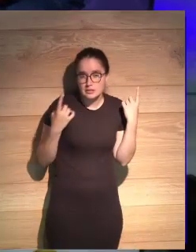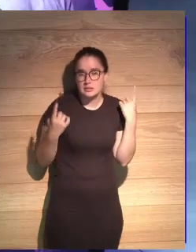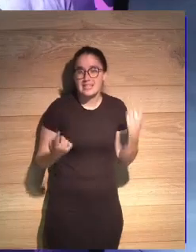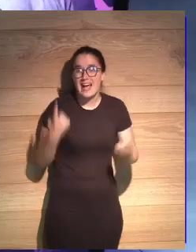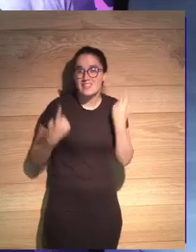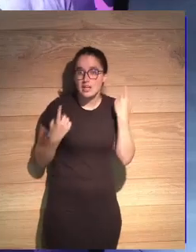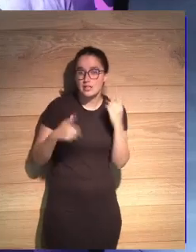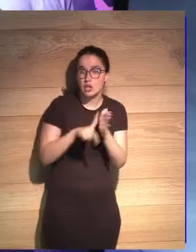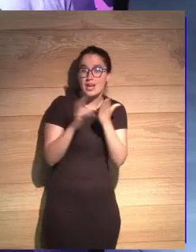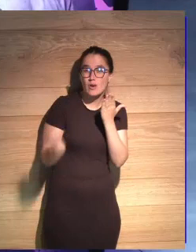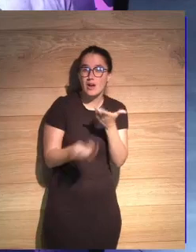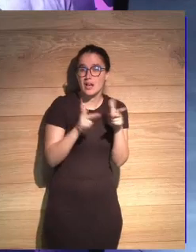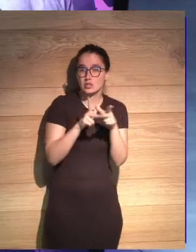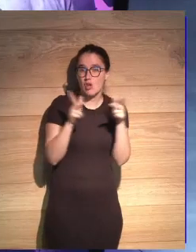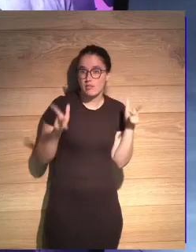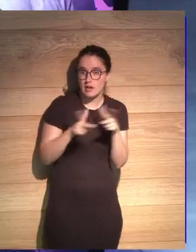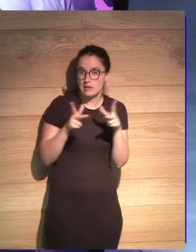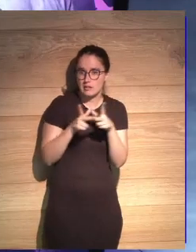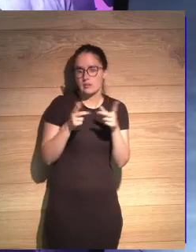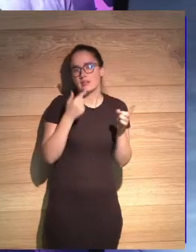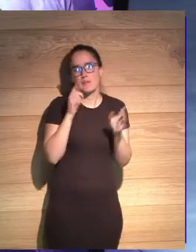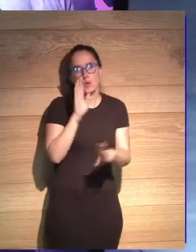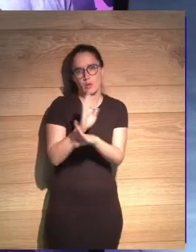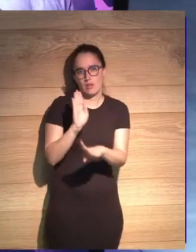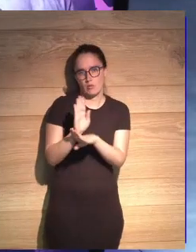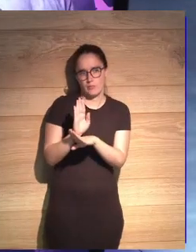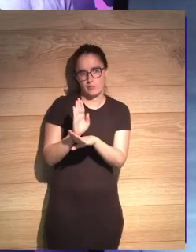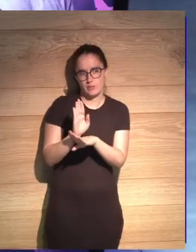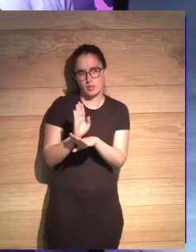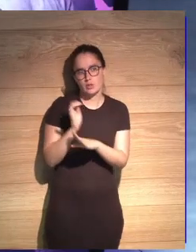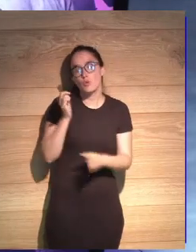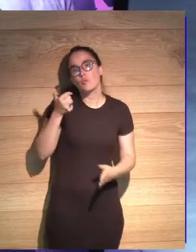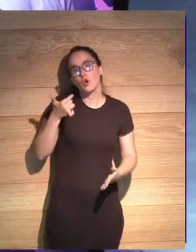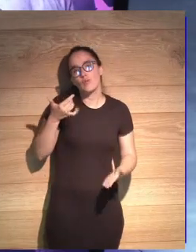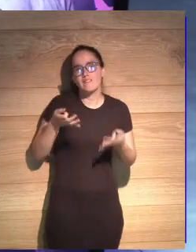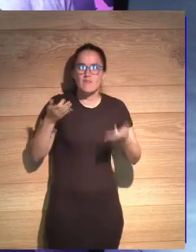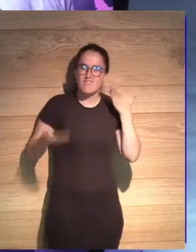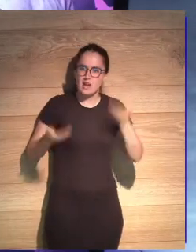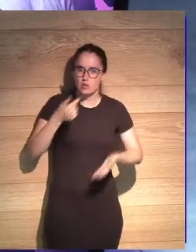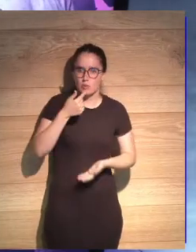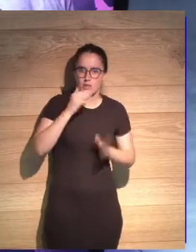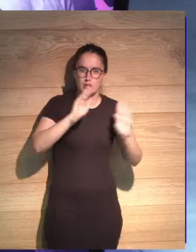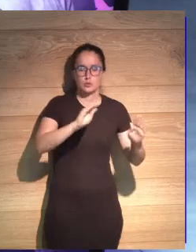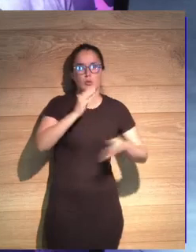Well, there's also many people that are really addicted. Well, of